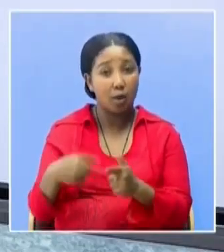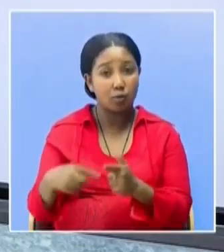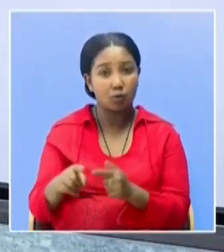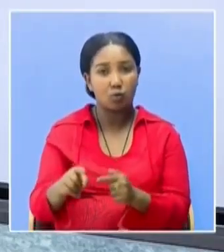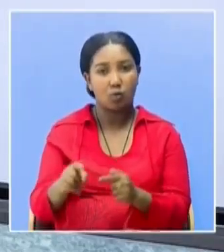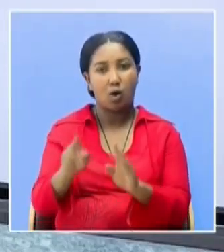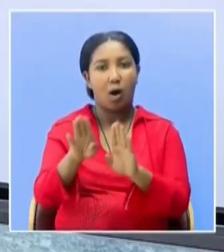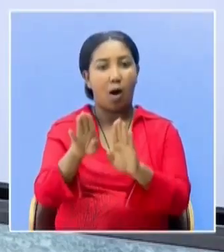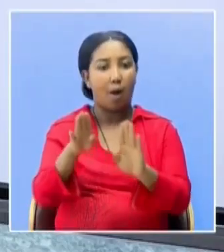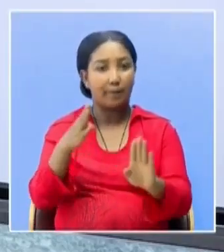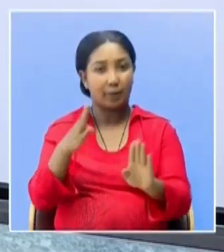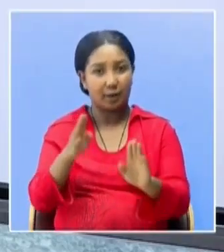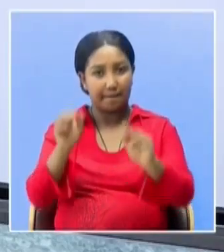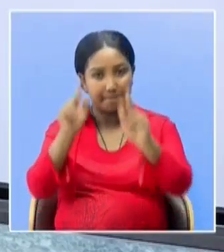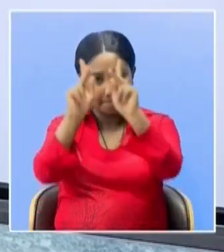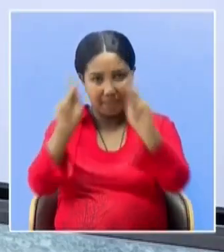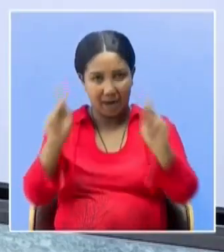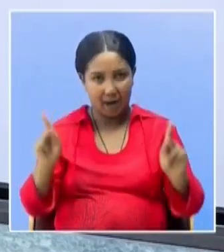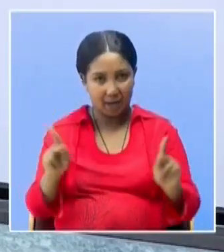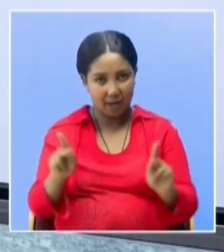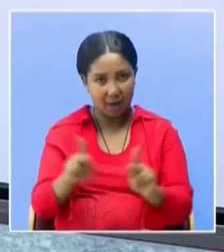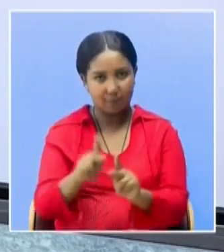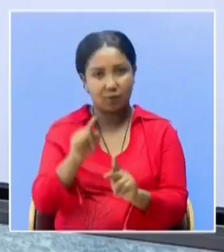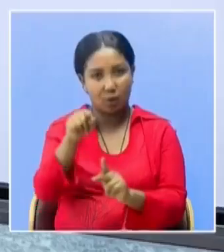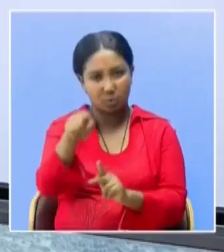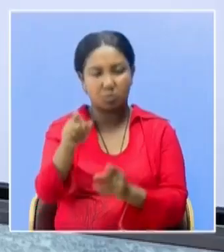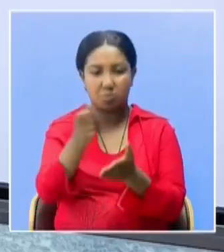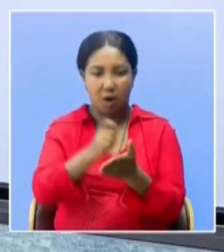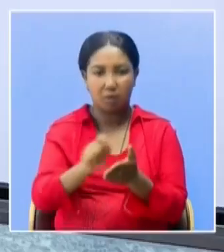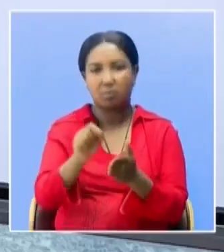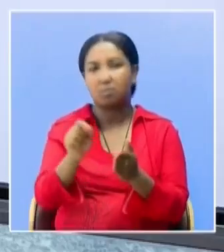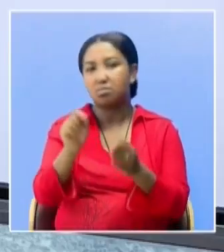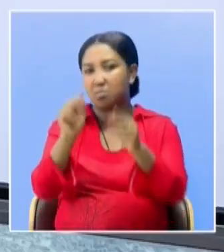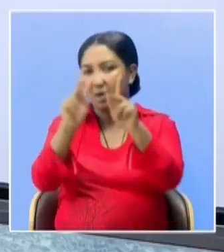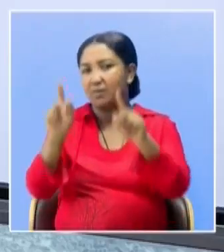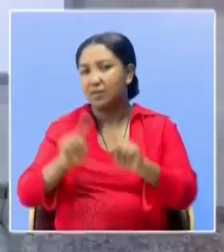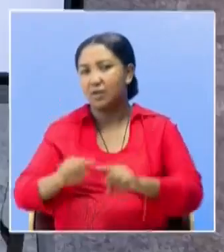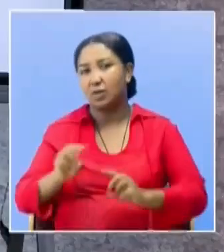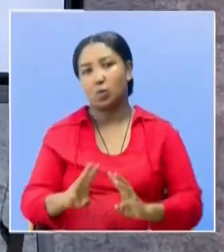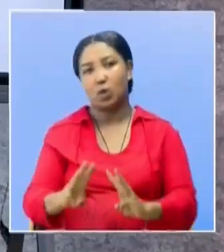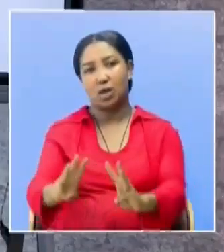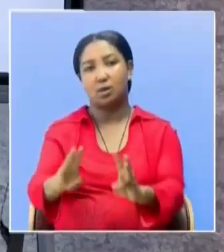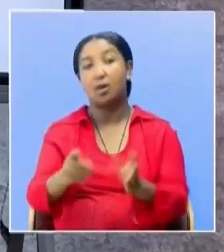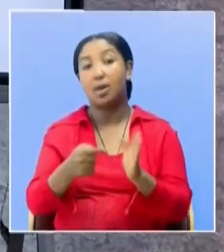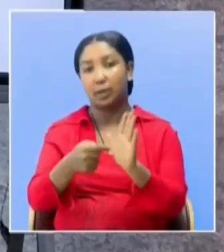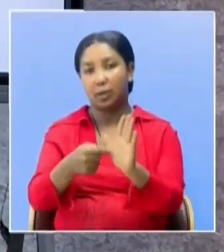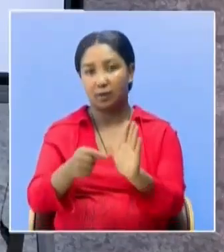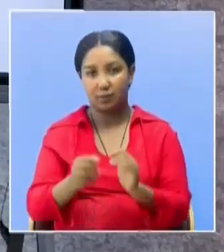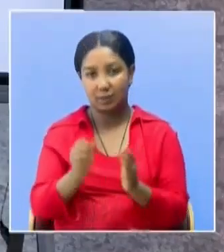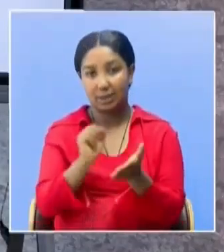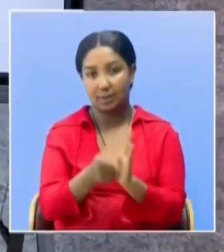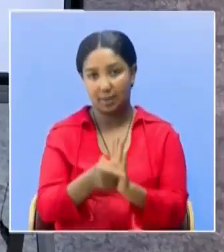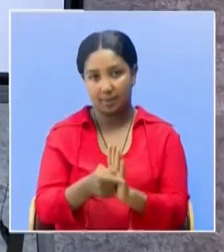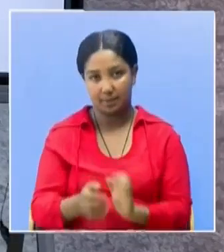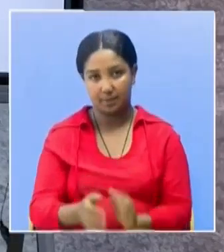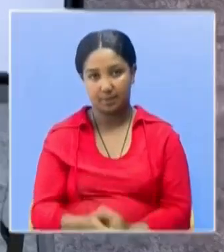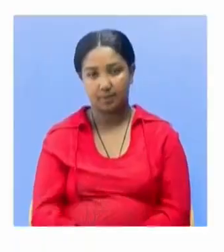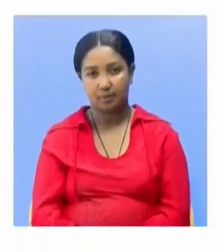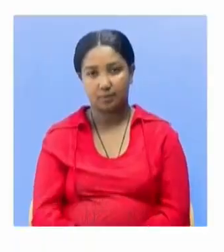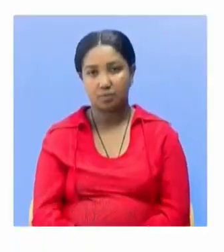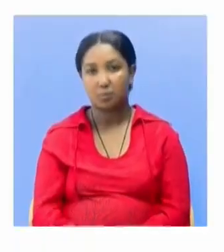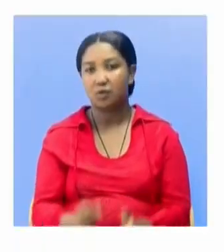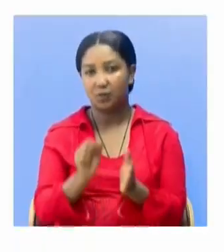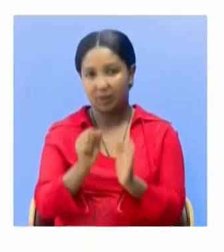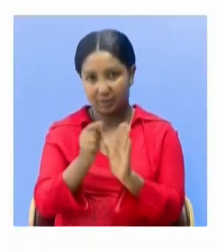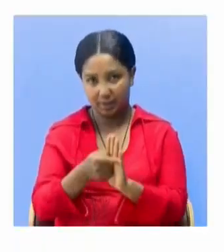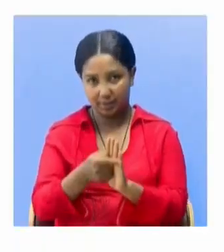of opening paragraph, you are going to write your paragraph in different ways. Let me give you some sample example for this. For